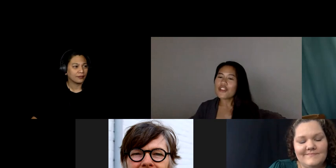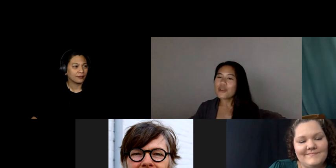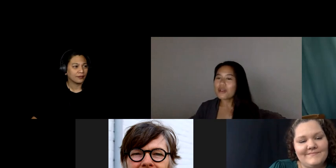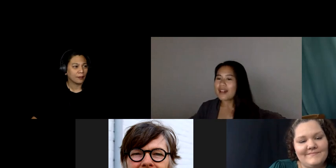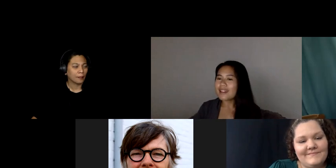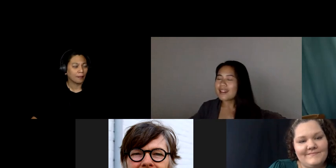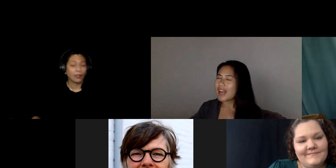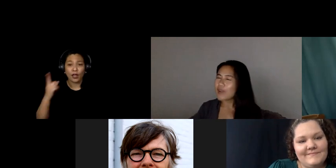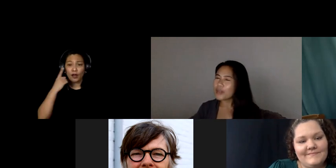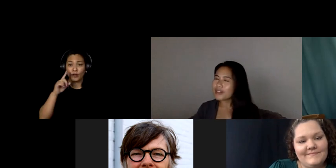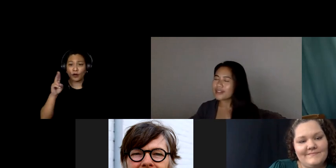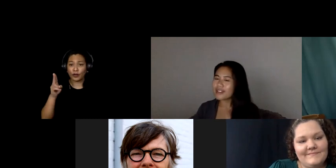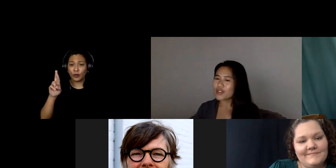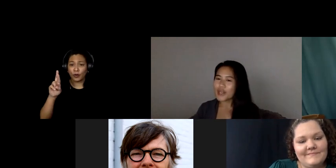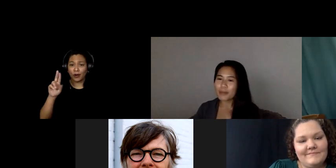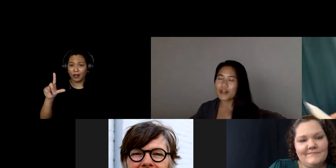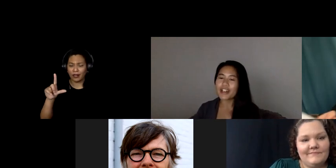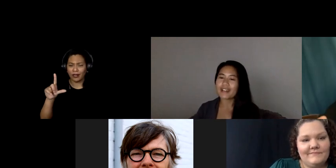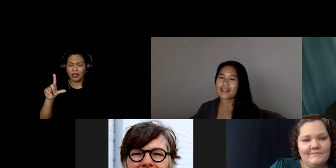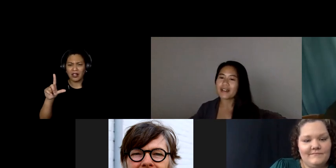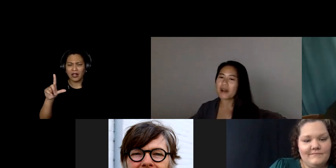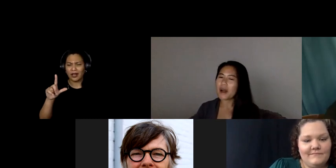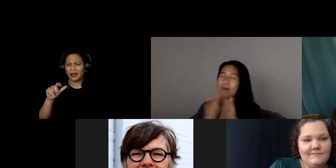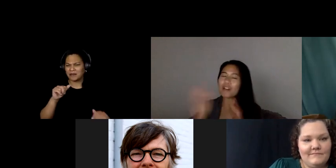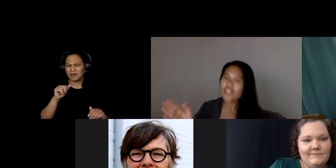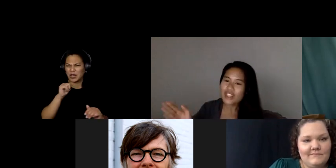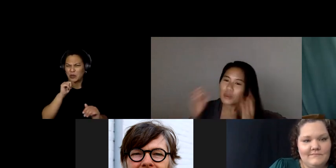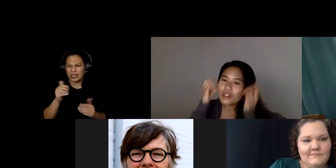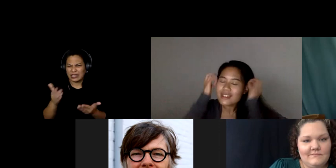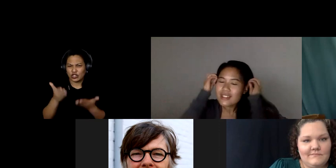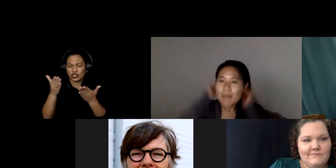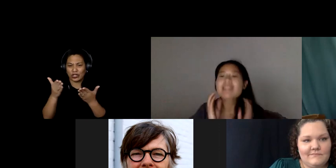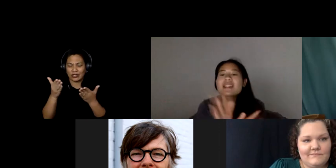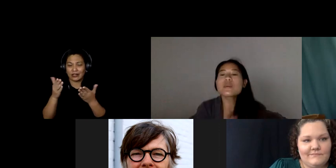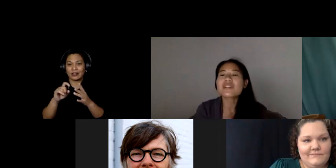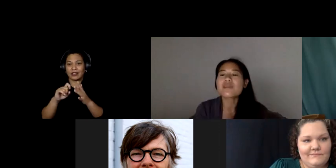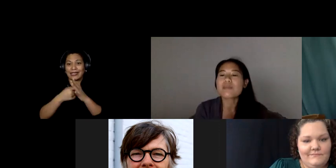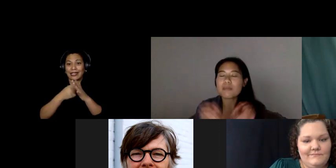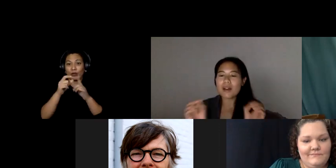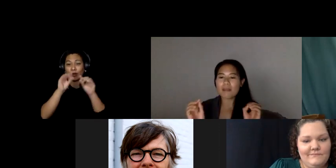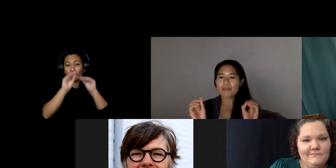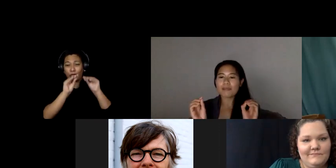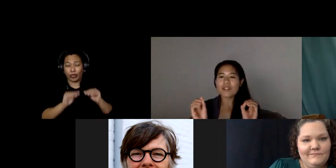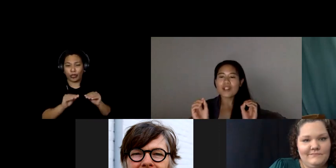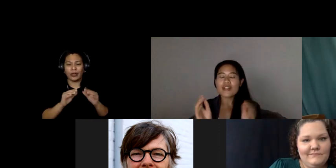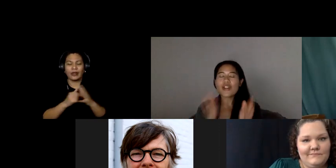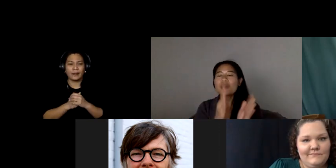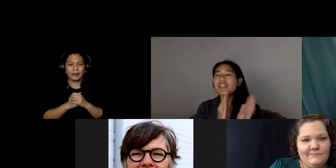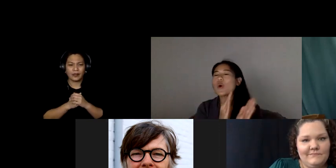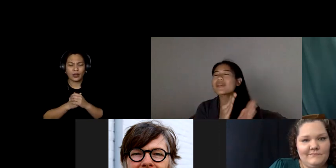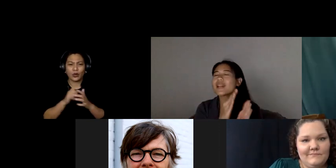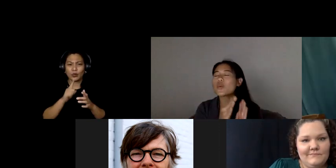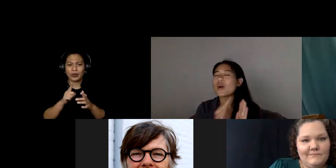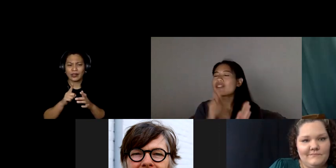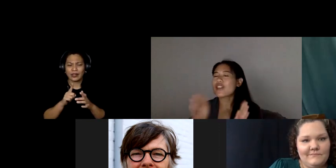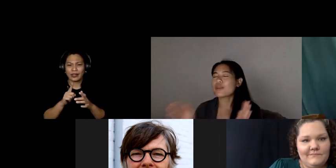for the URL, I wouldn't try to put a bunch of keywords, because keywords, they're really